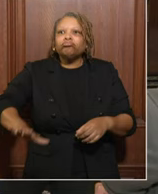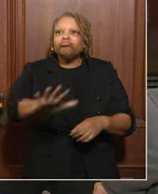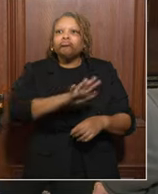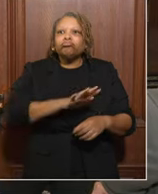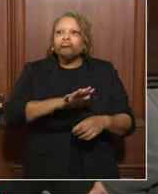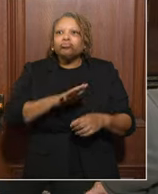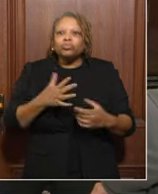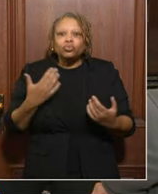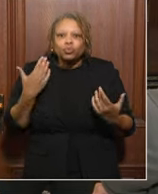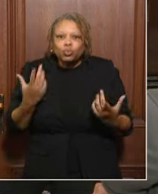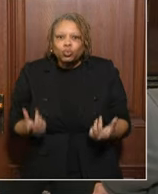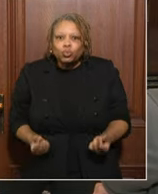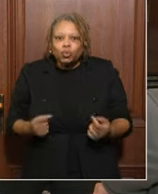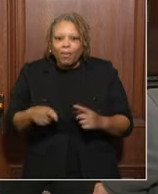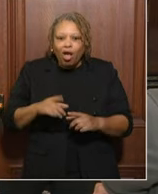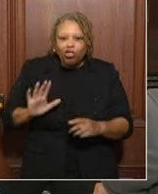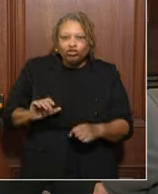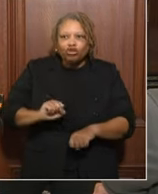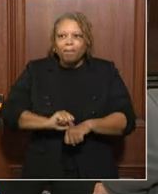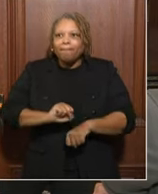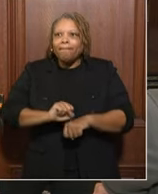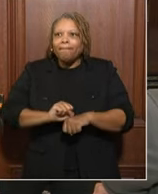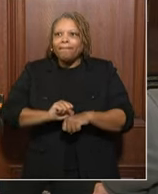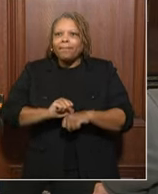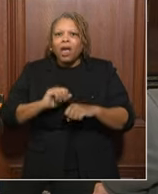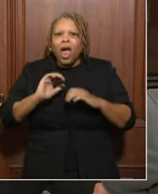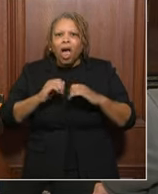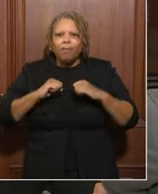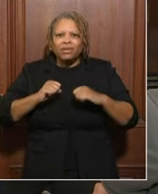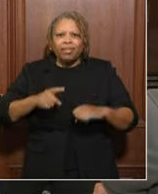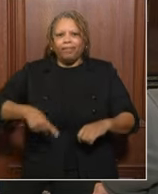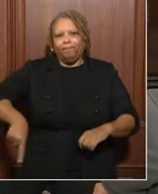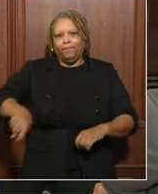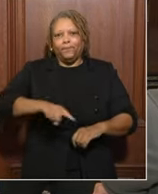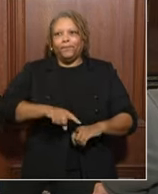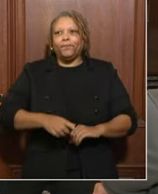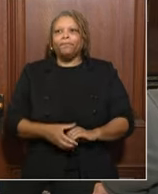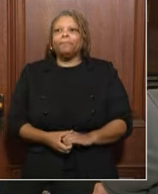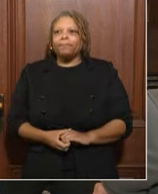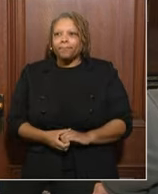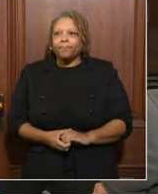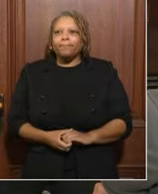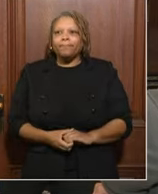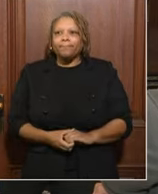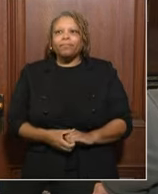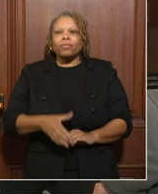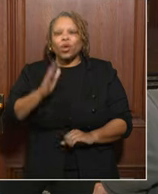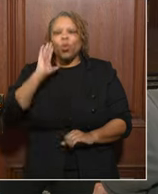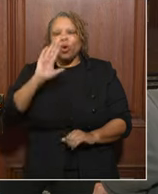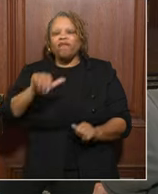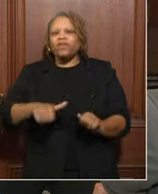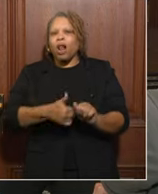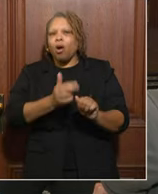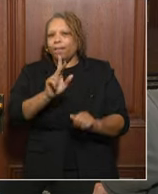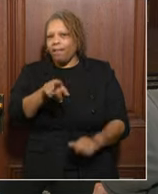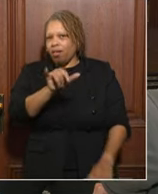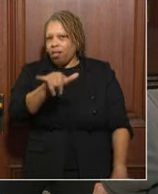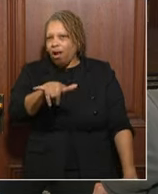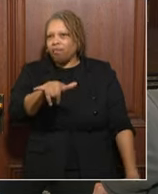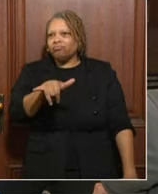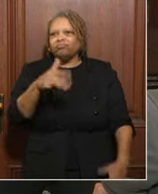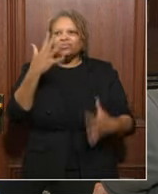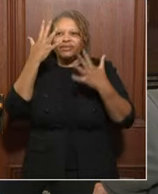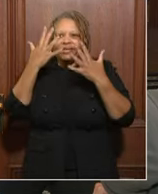follow up with them for sure. And unfortunately, we have seen election officials and